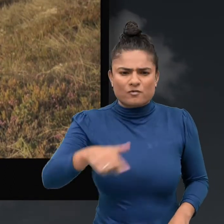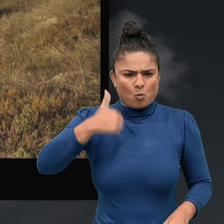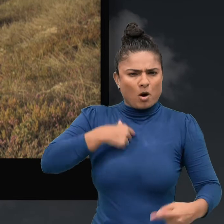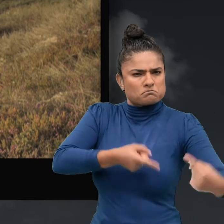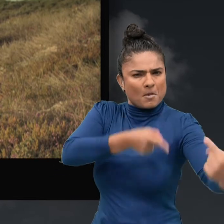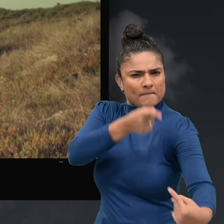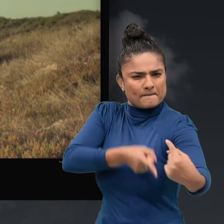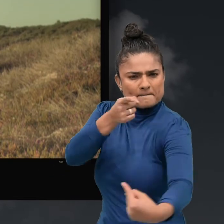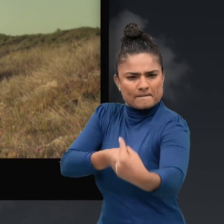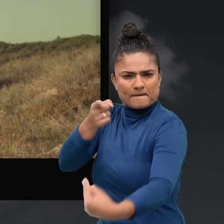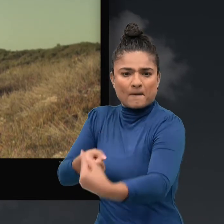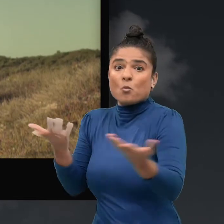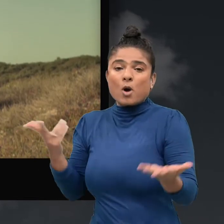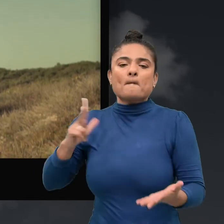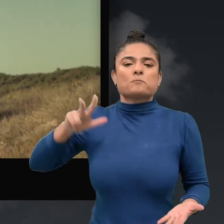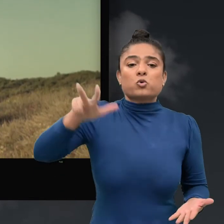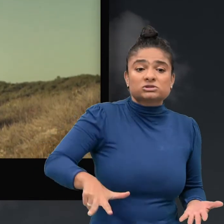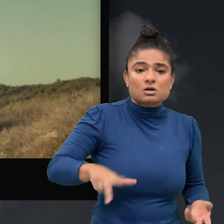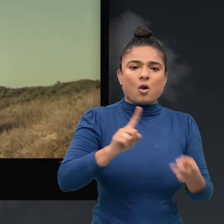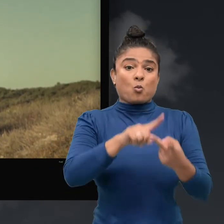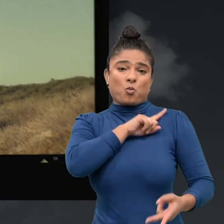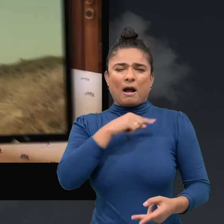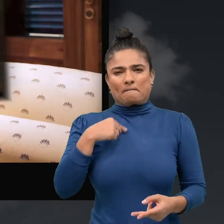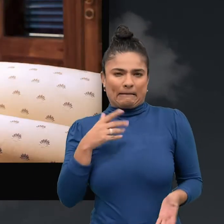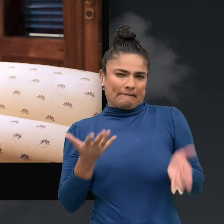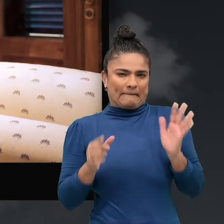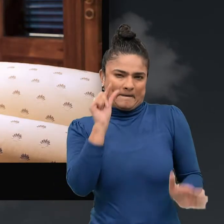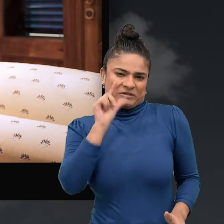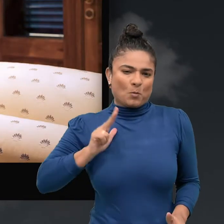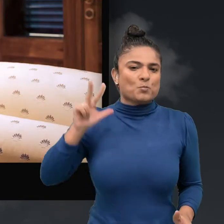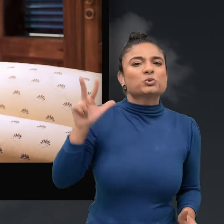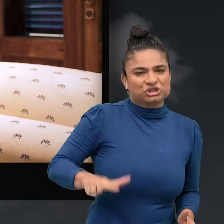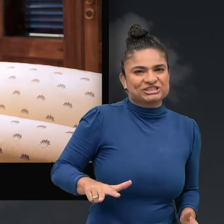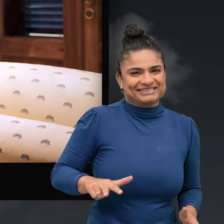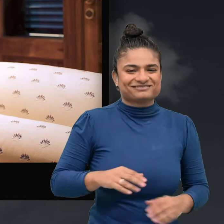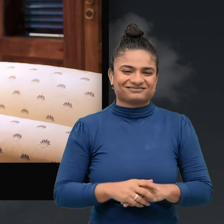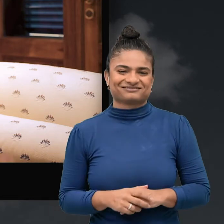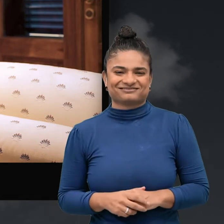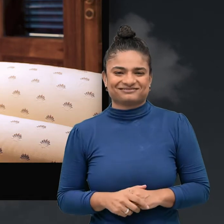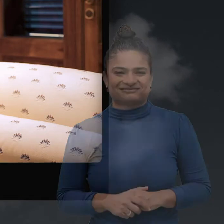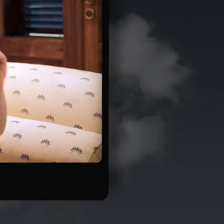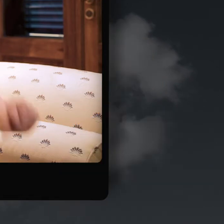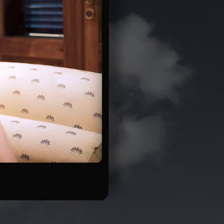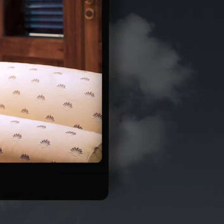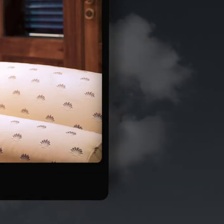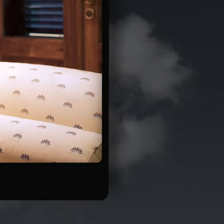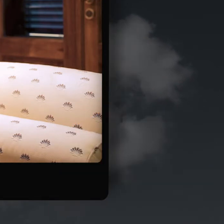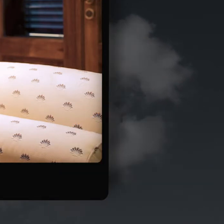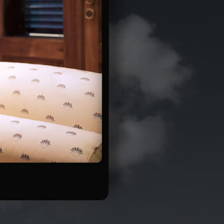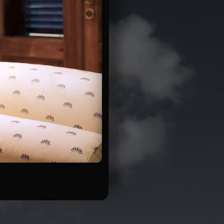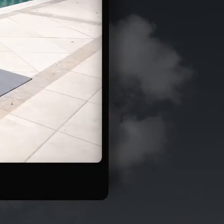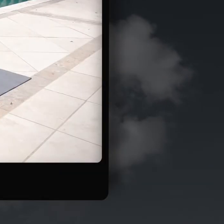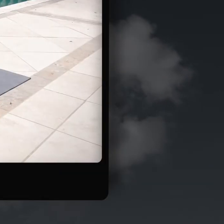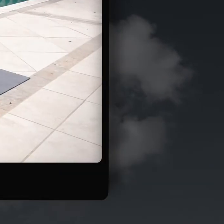to compete in South Africa and in Portugal because I am a bit of